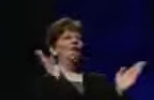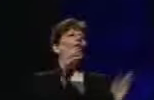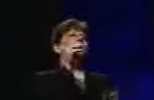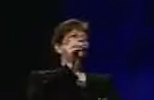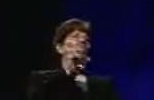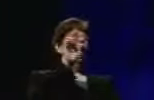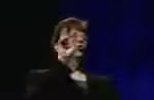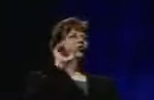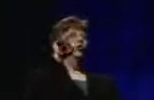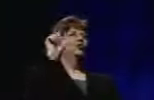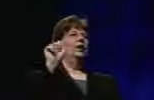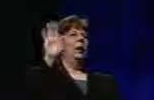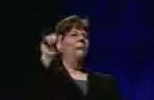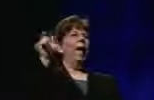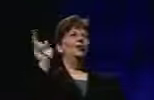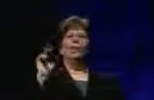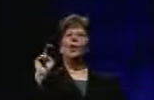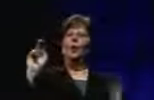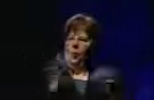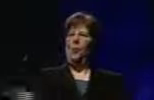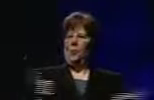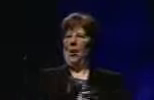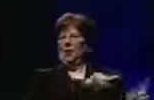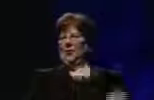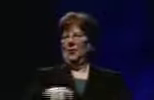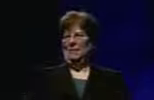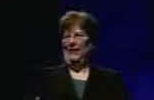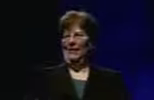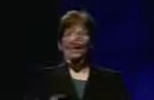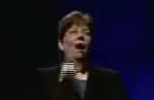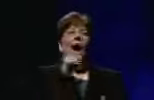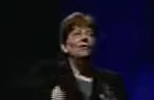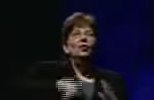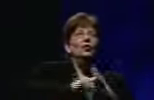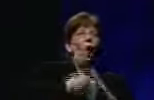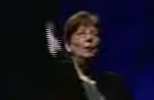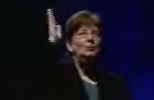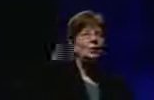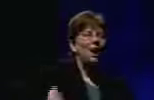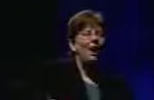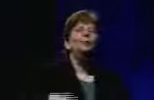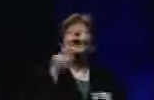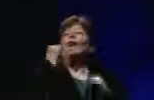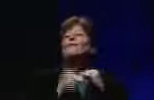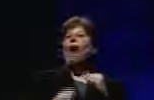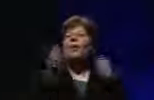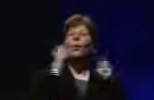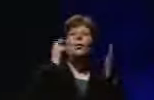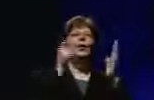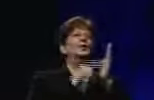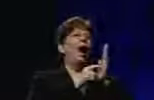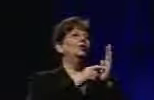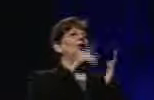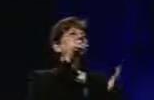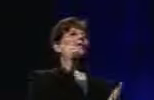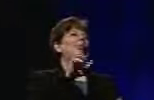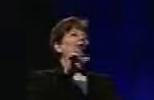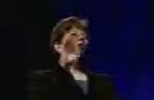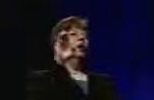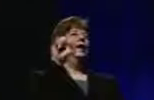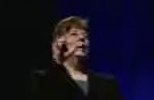Benjamin, made it worth the trip. And I haven't even started my speech yet. And finally, I want to acknowledge Dr. Cheryl Easley,